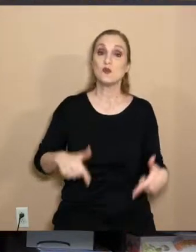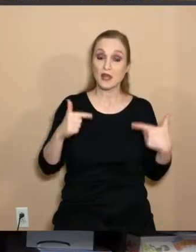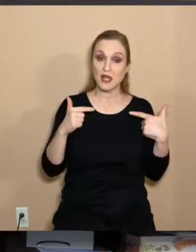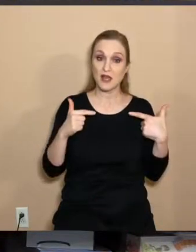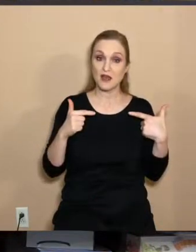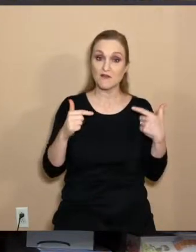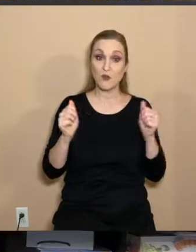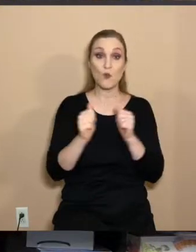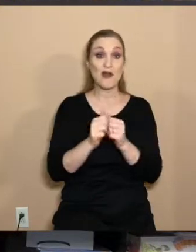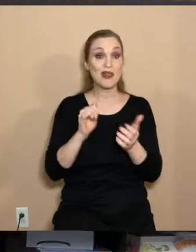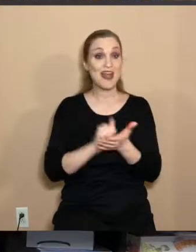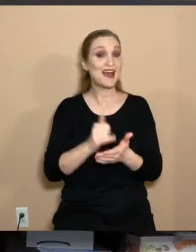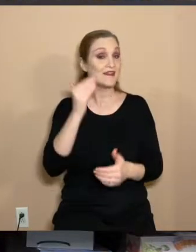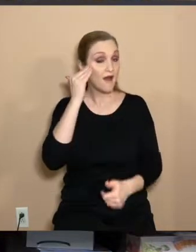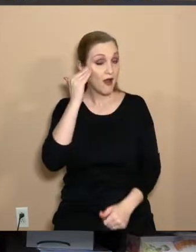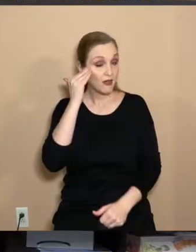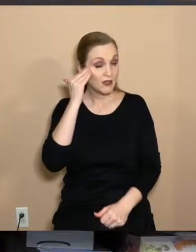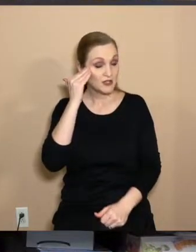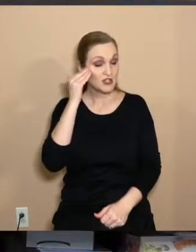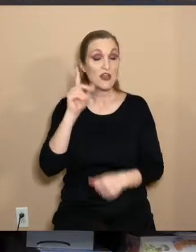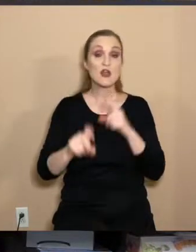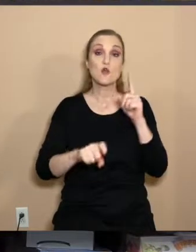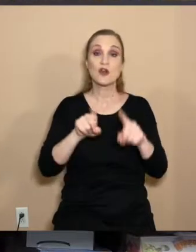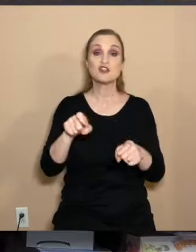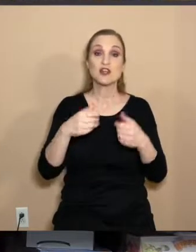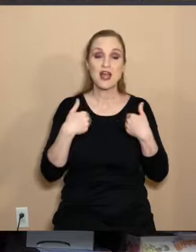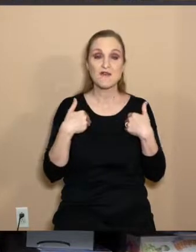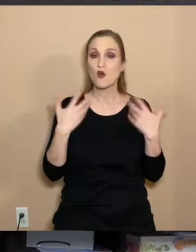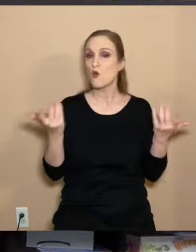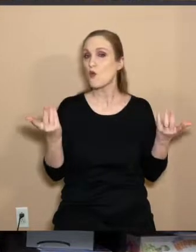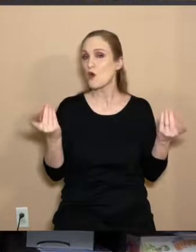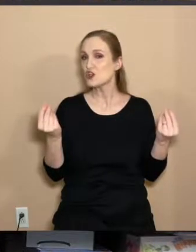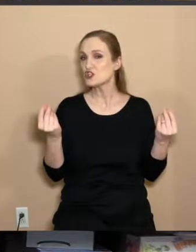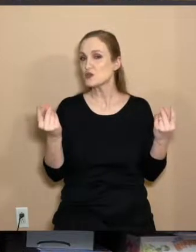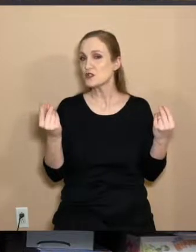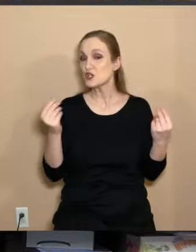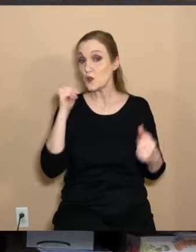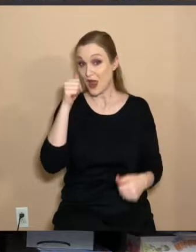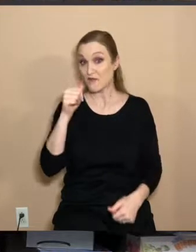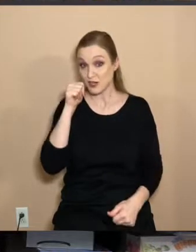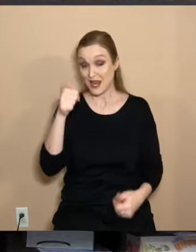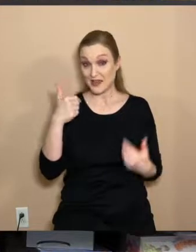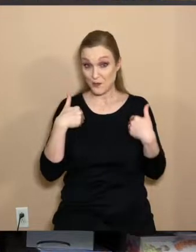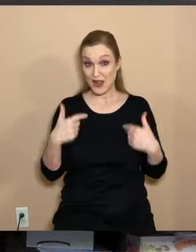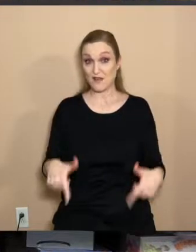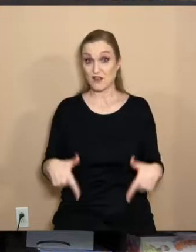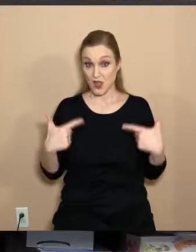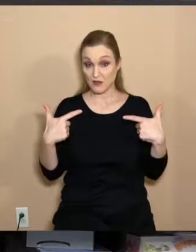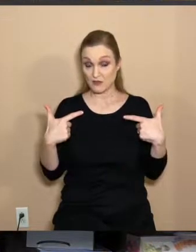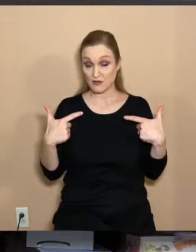life with that in view. And the questions that I have in there, what should we do every day that we have life?